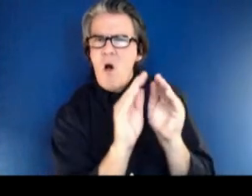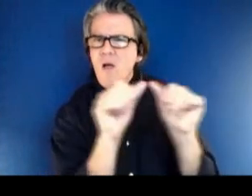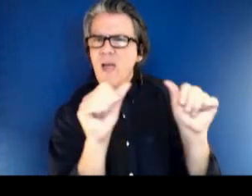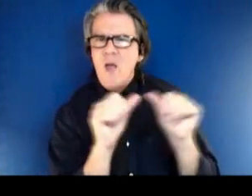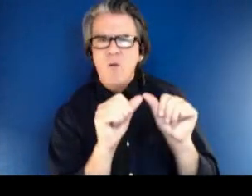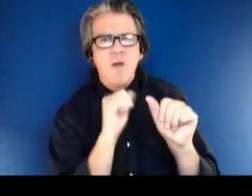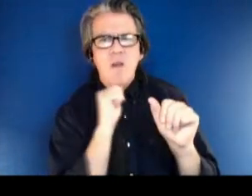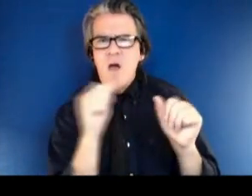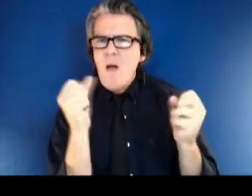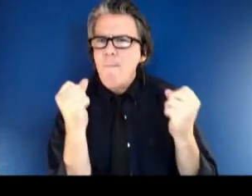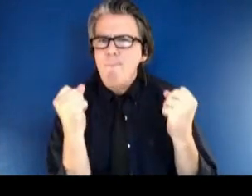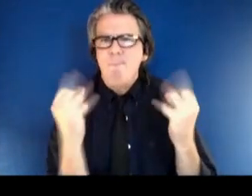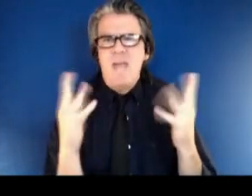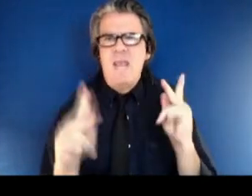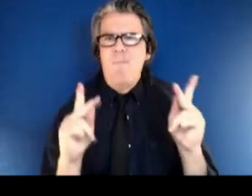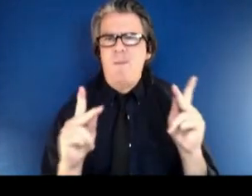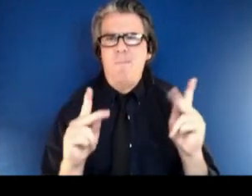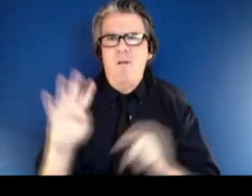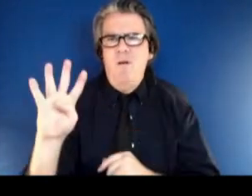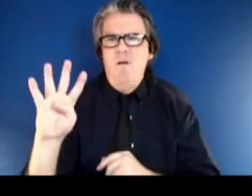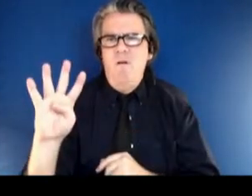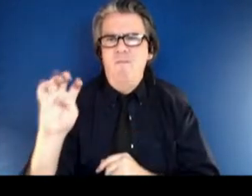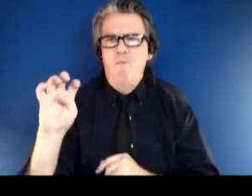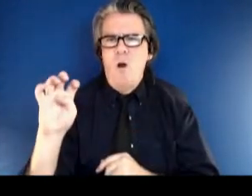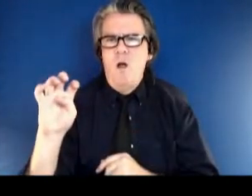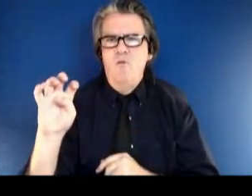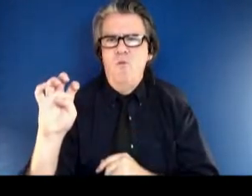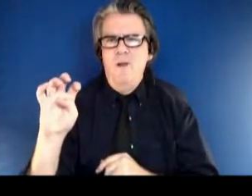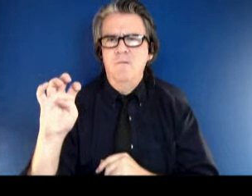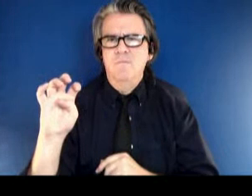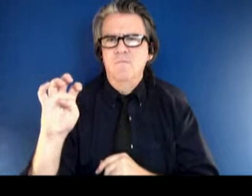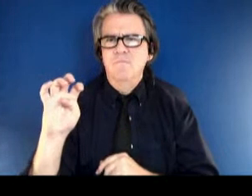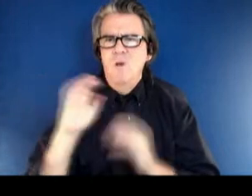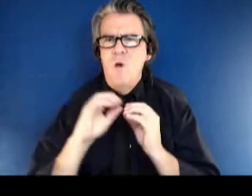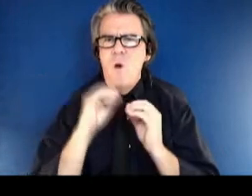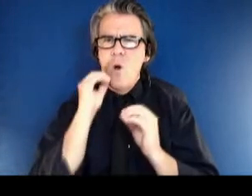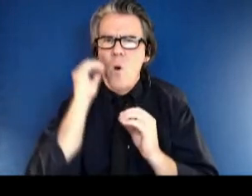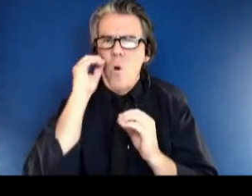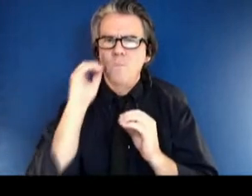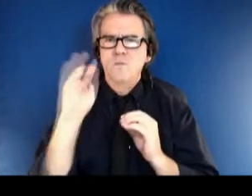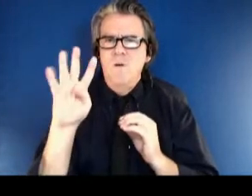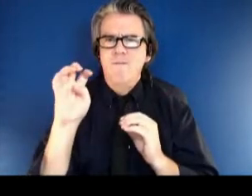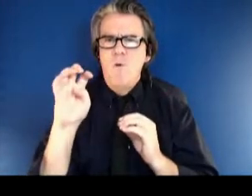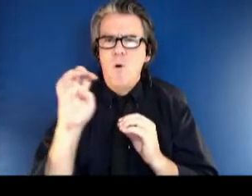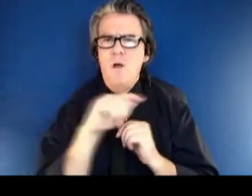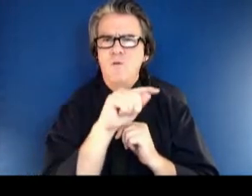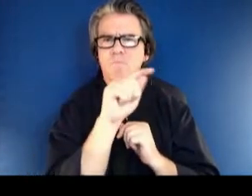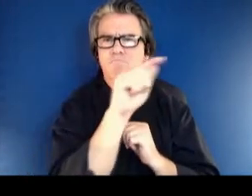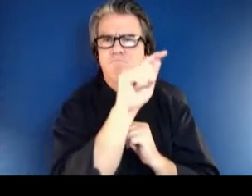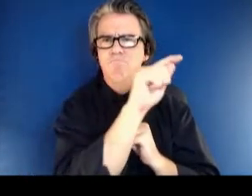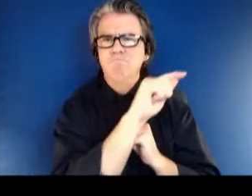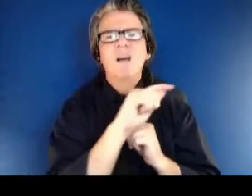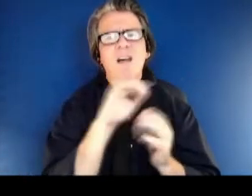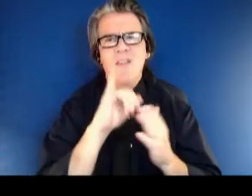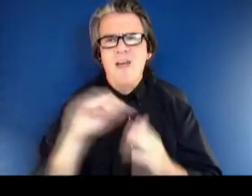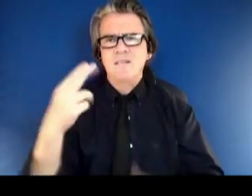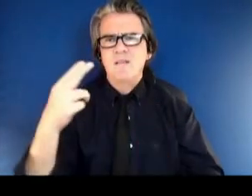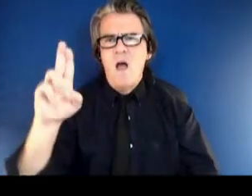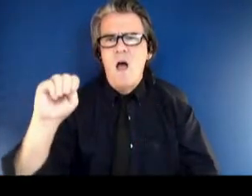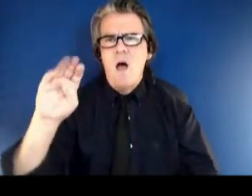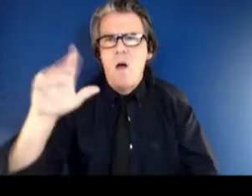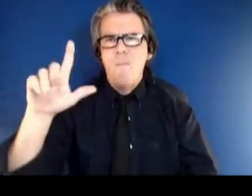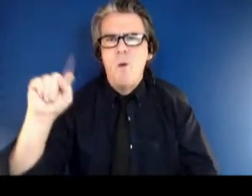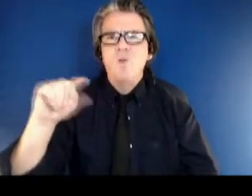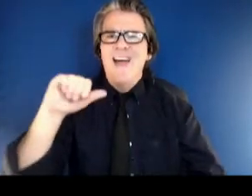customer impact, roughly 400 customers up in the Humboldt and Trinity County area.